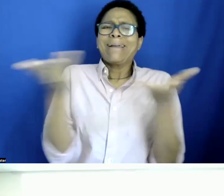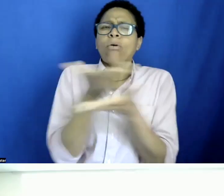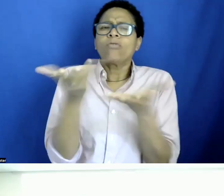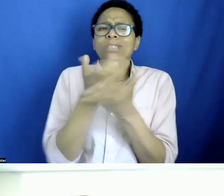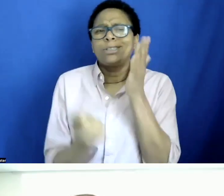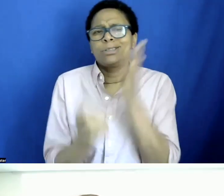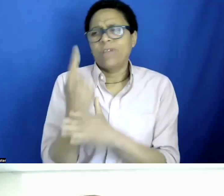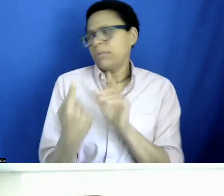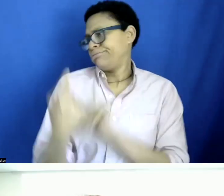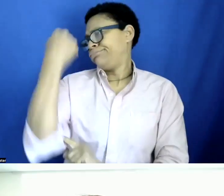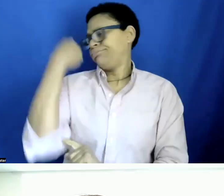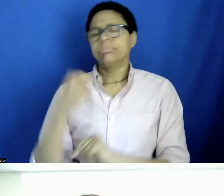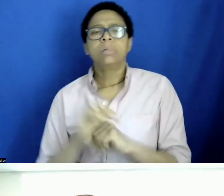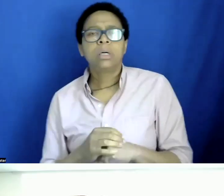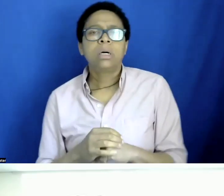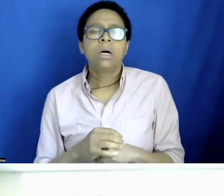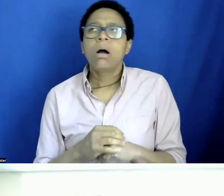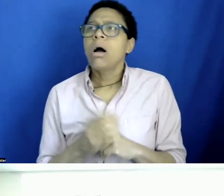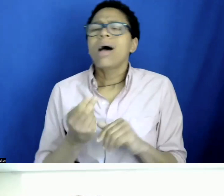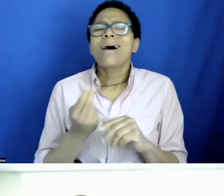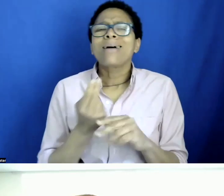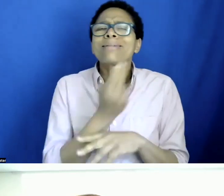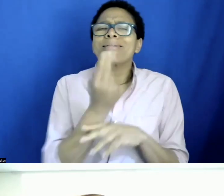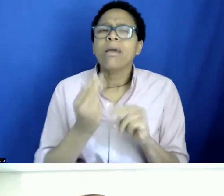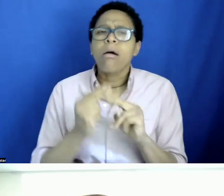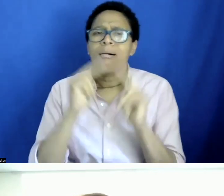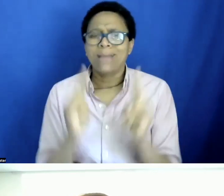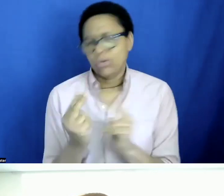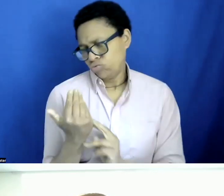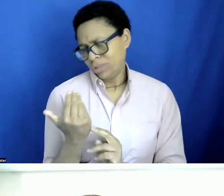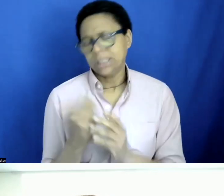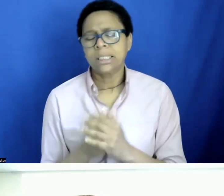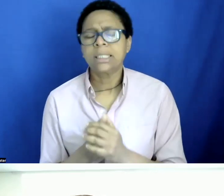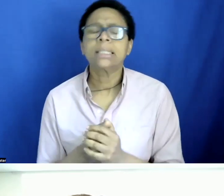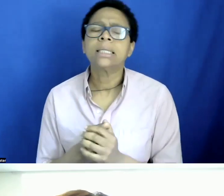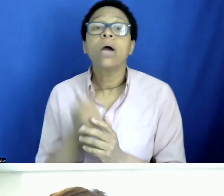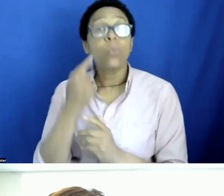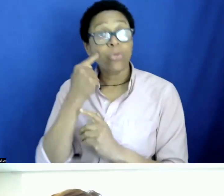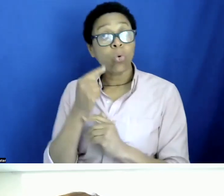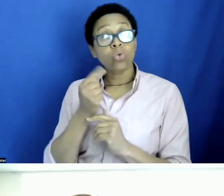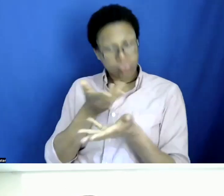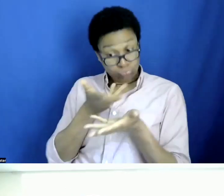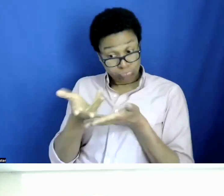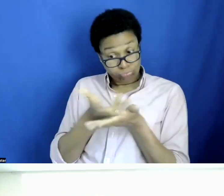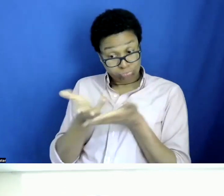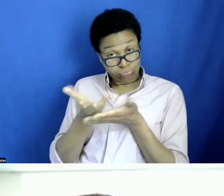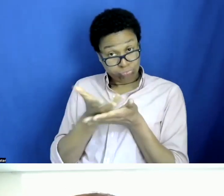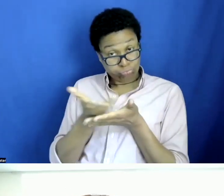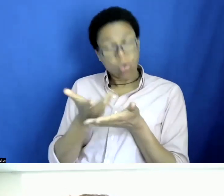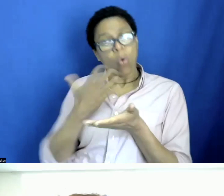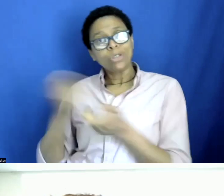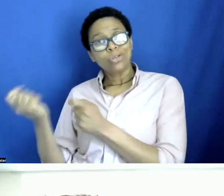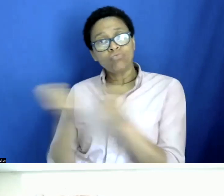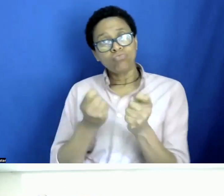project at the Art House quite recently, and we thought we would bring some of the things we discussed to you today, as